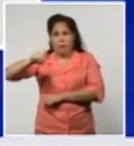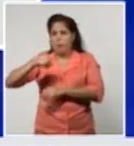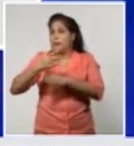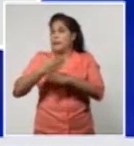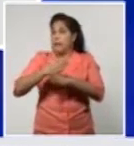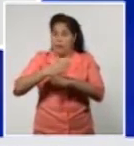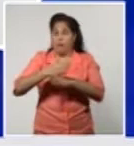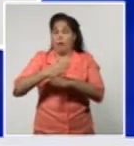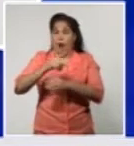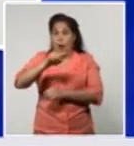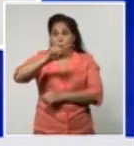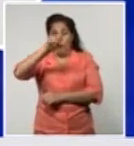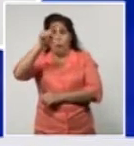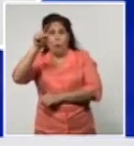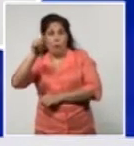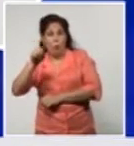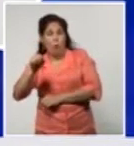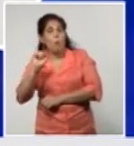there is a curve